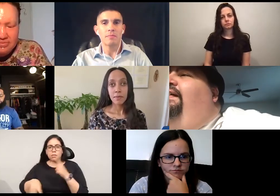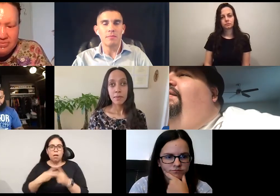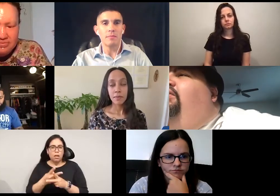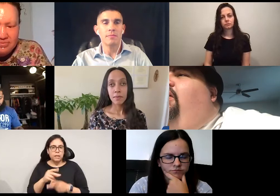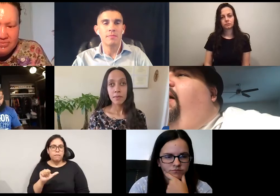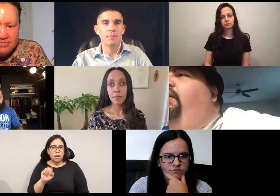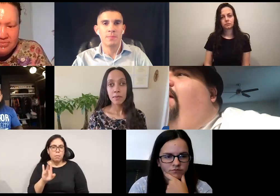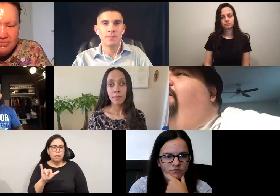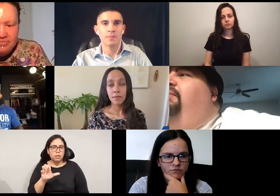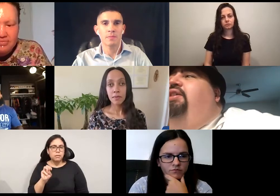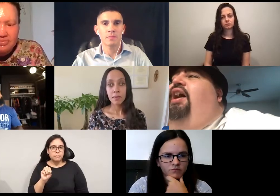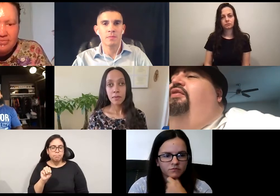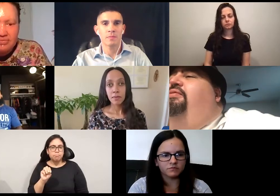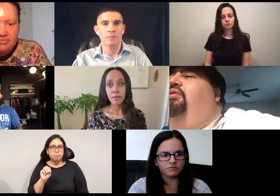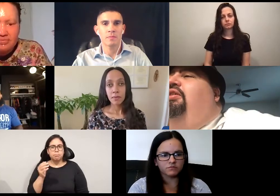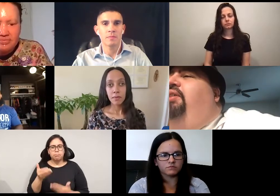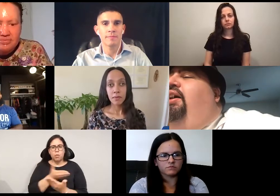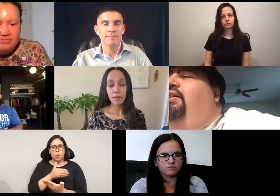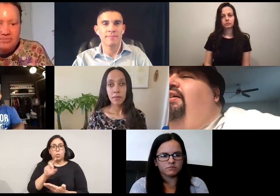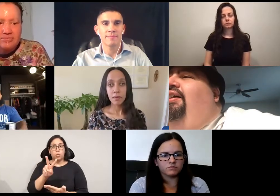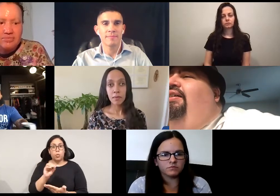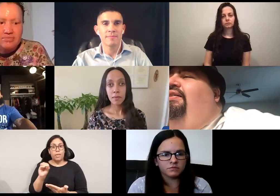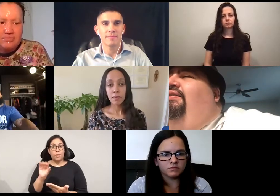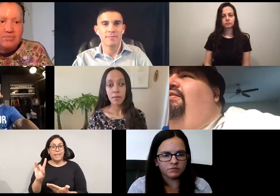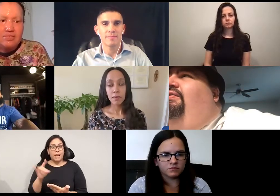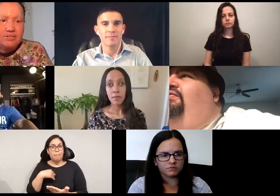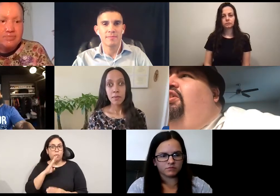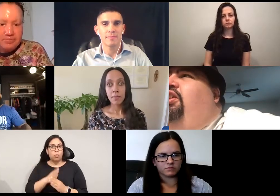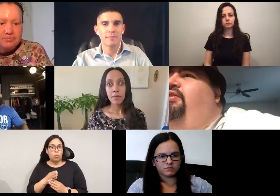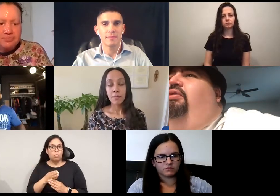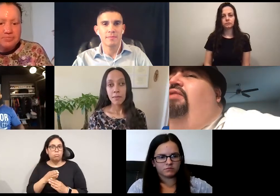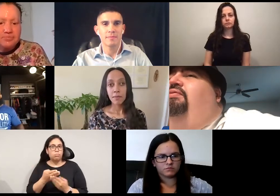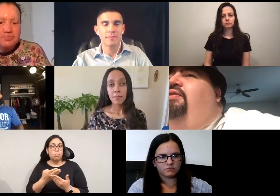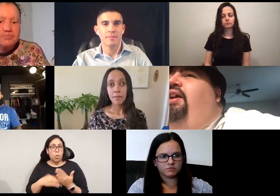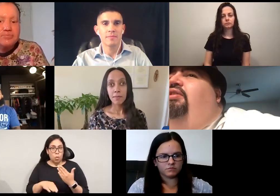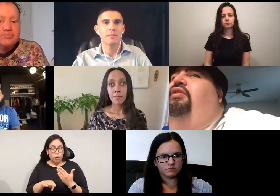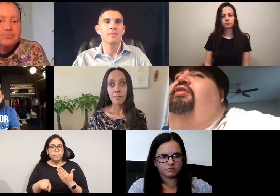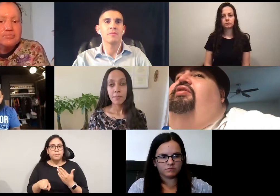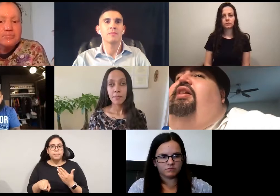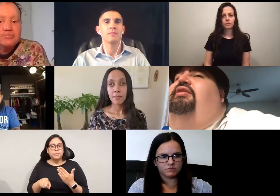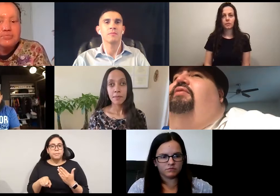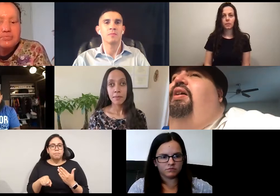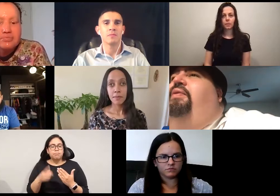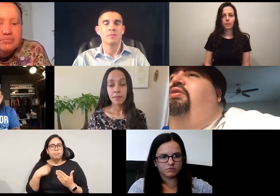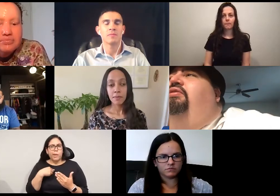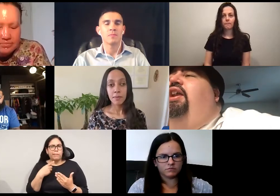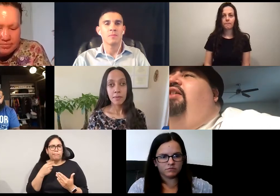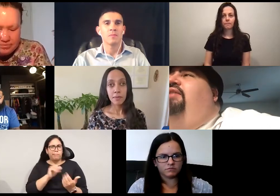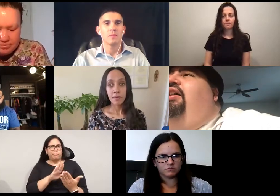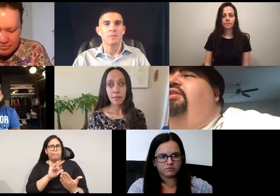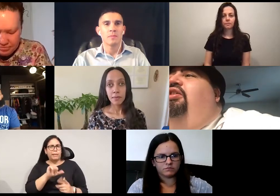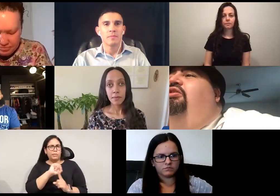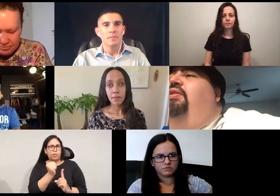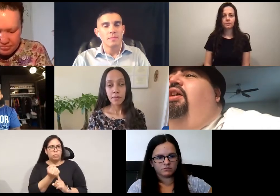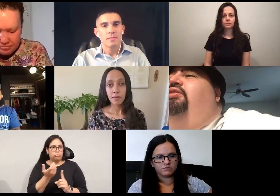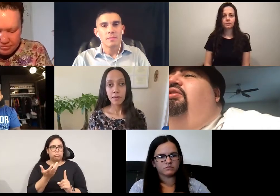to 2008 when my daughter was born. But when she was born, we ran into a situation where there was no getting